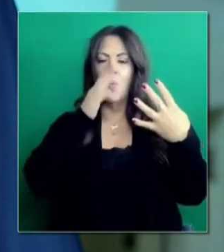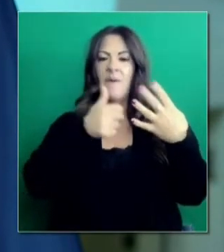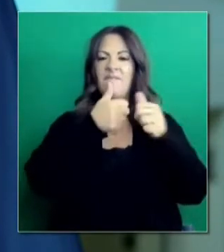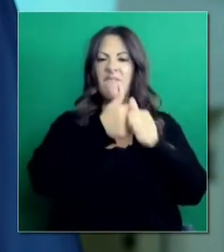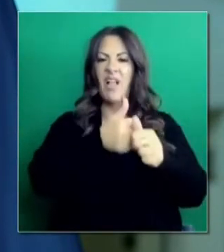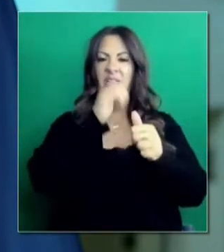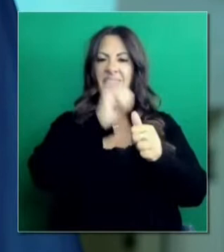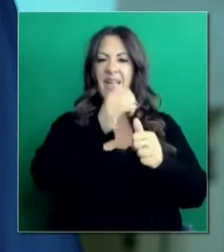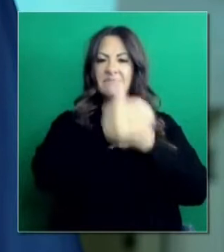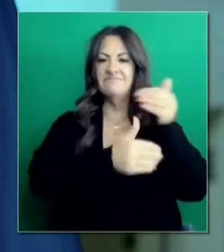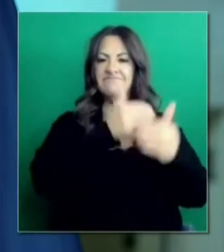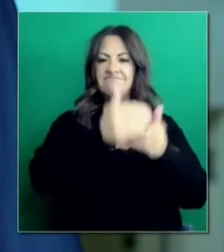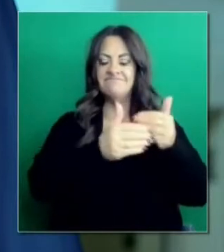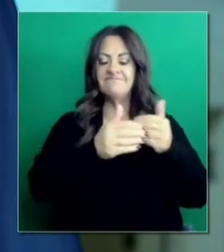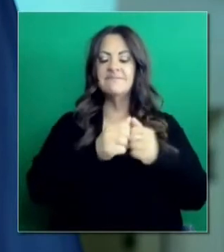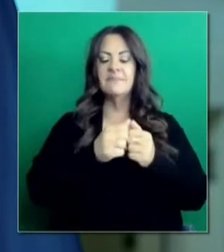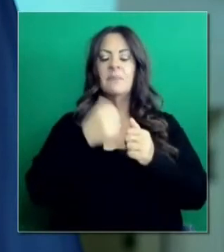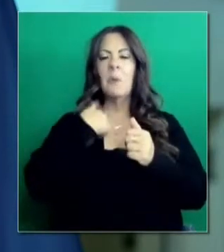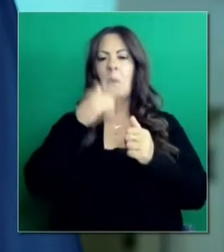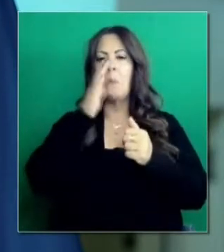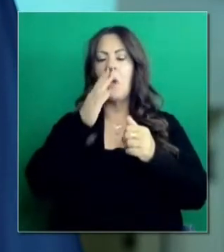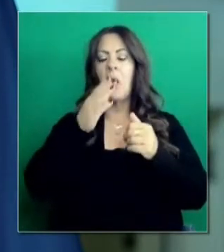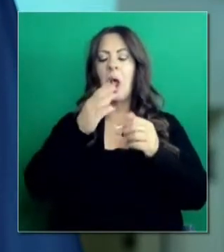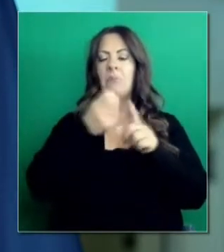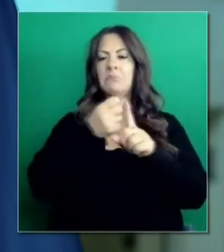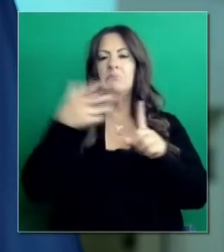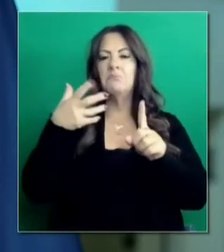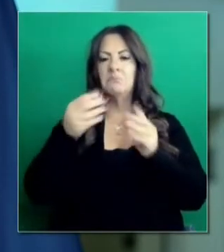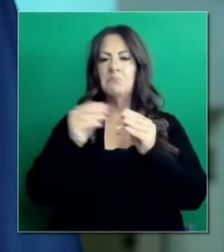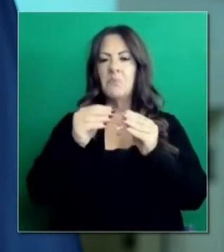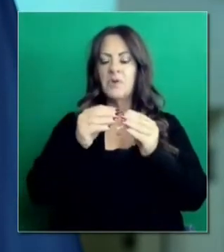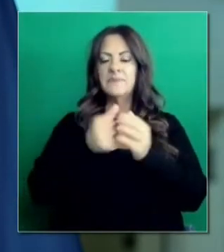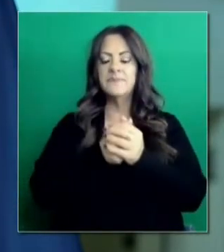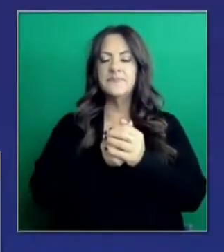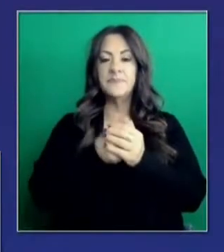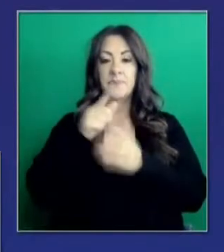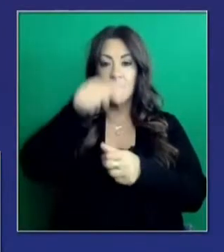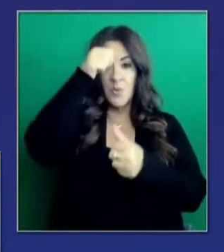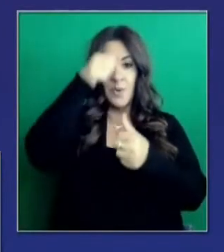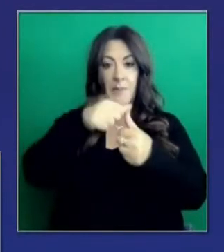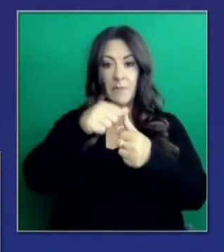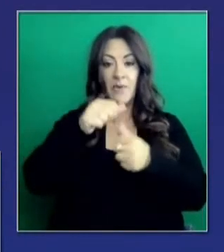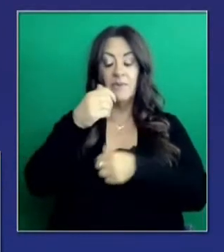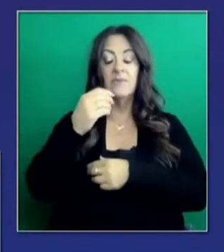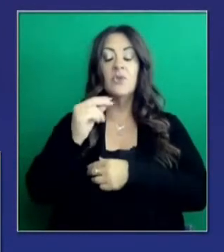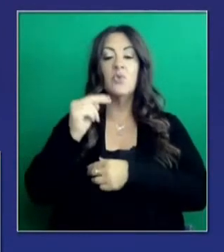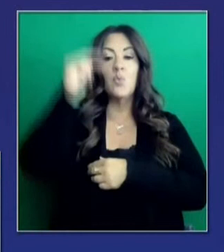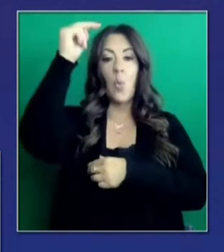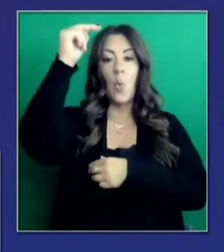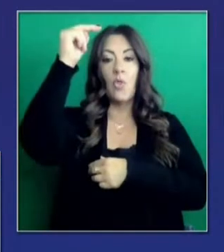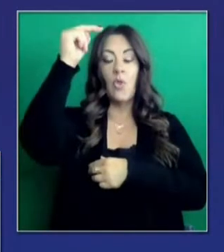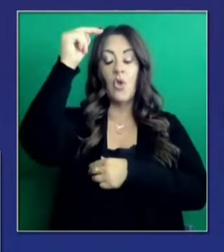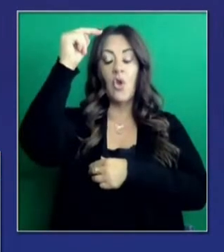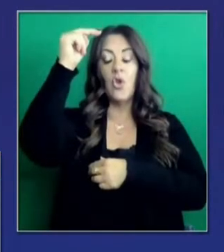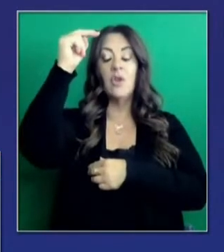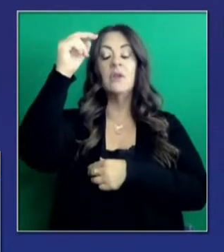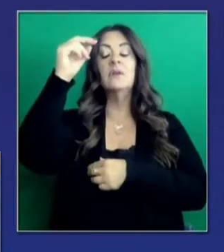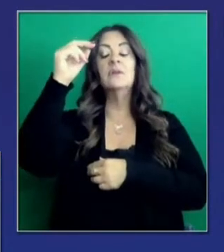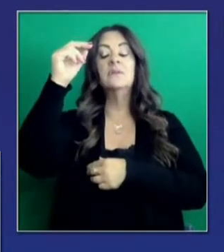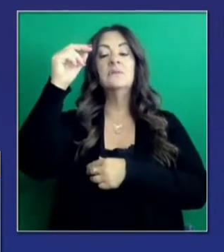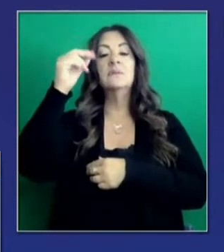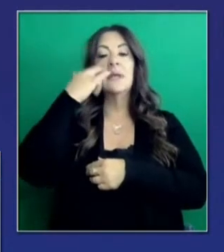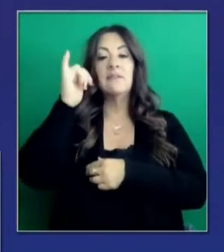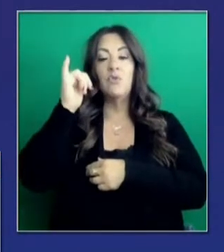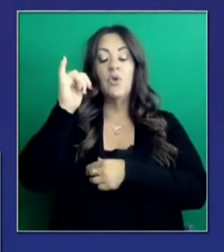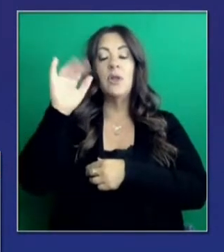that in just a moment. You recall, again, those 5 regions, northern to southern California, San Joaquin Valley, the Bay Area,